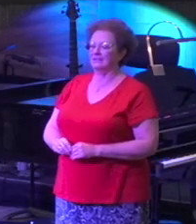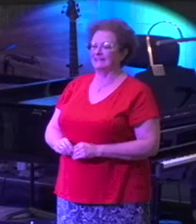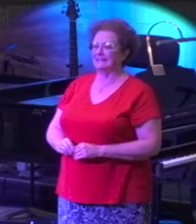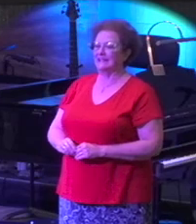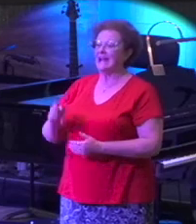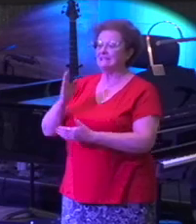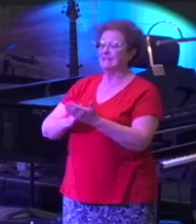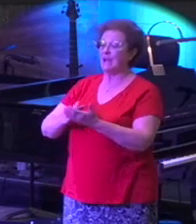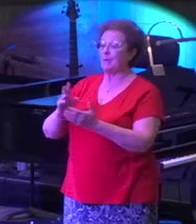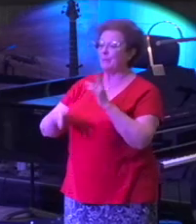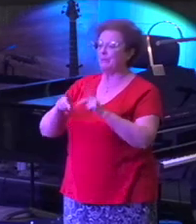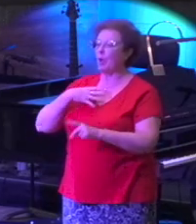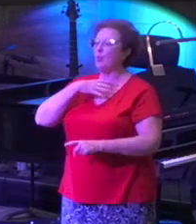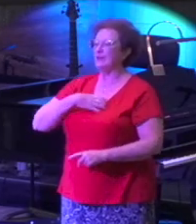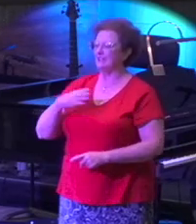words long.